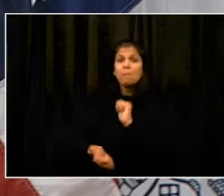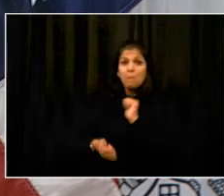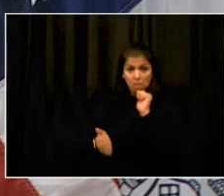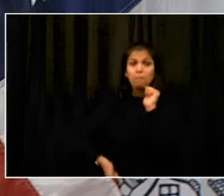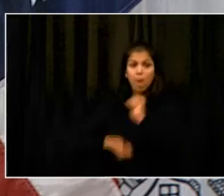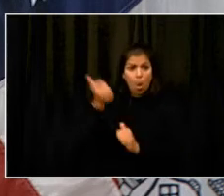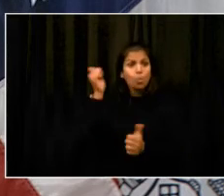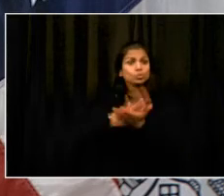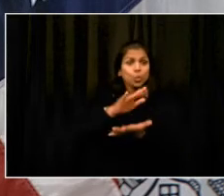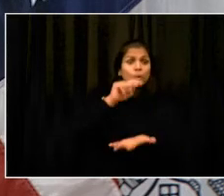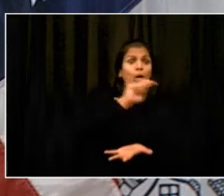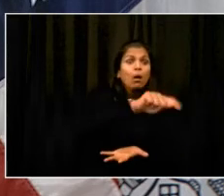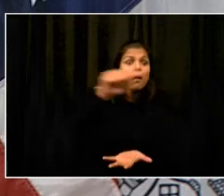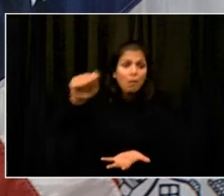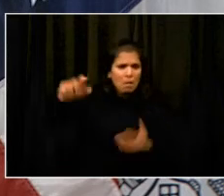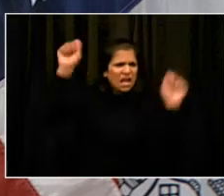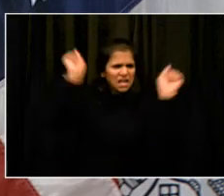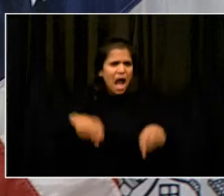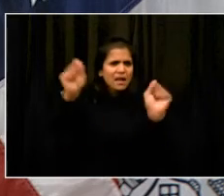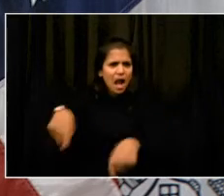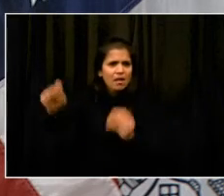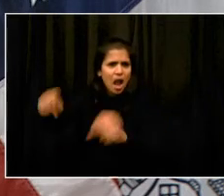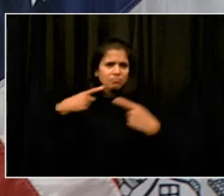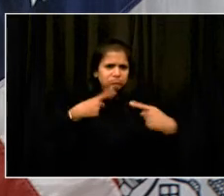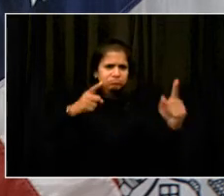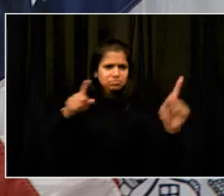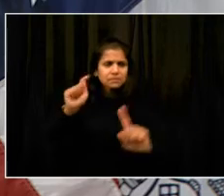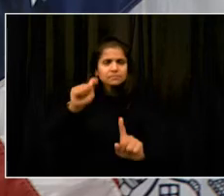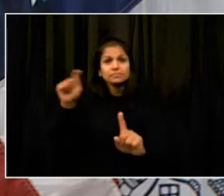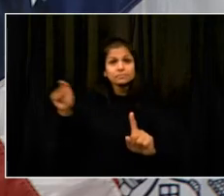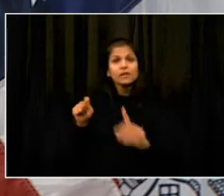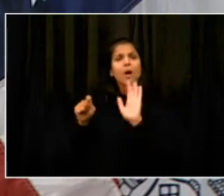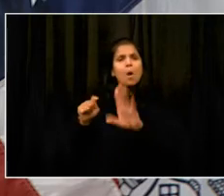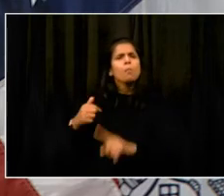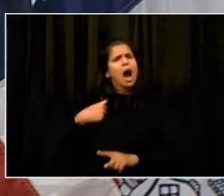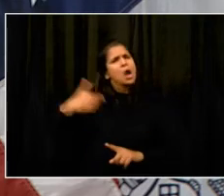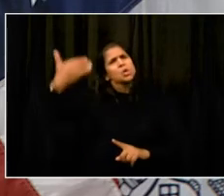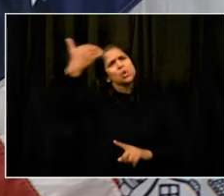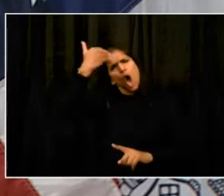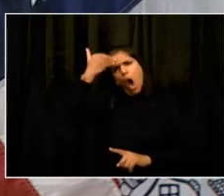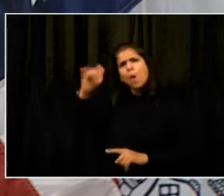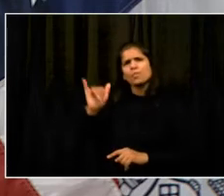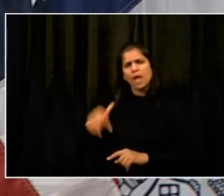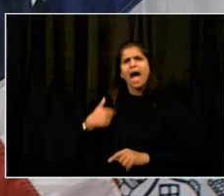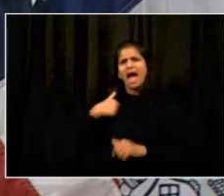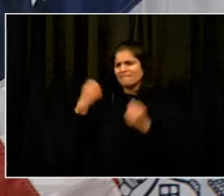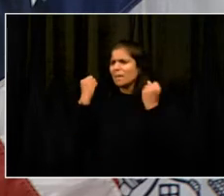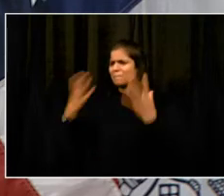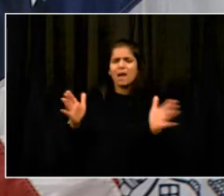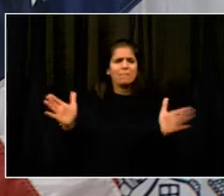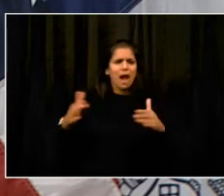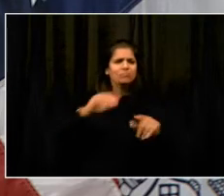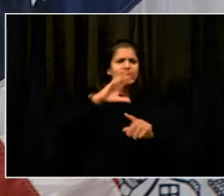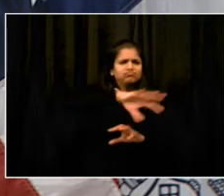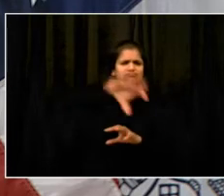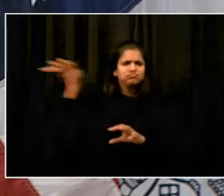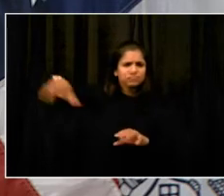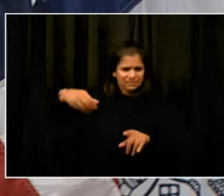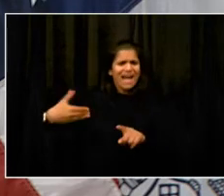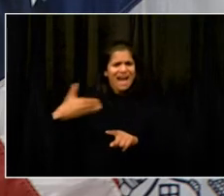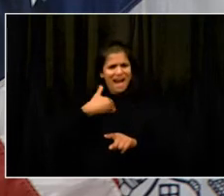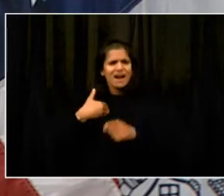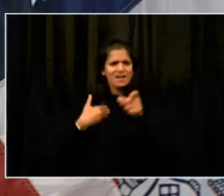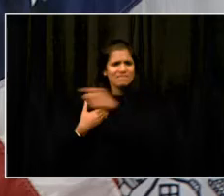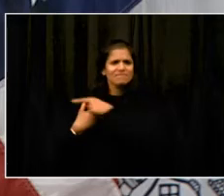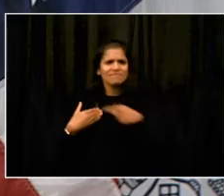have been actually showing up. That's why the week of December 7th is so important to once and for all resolve exactly